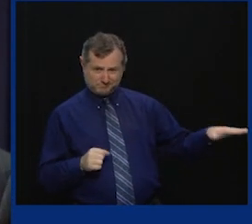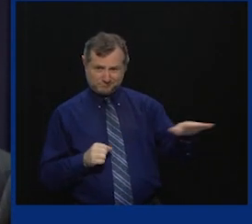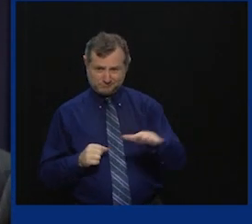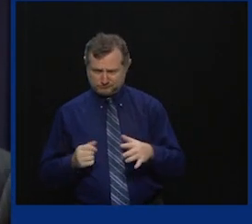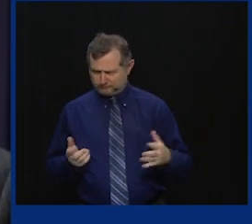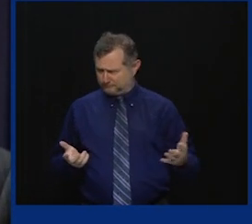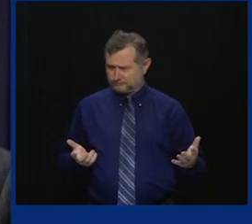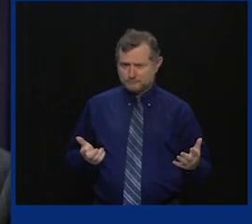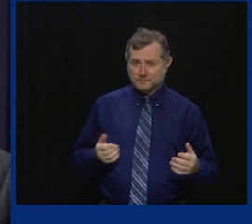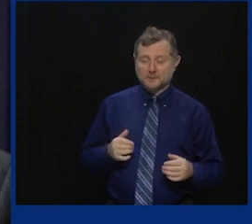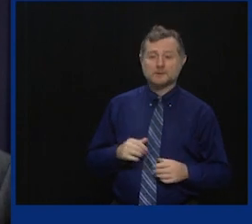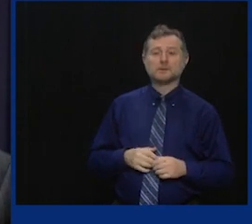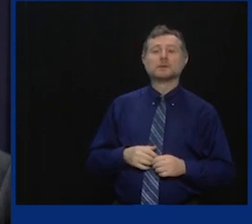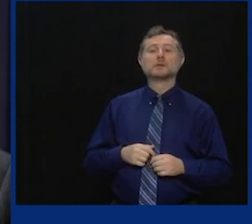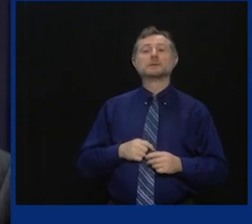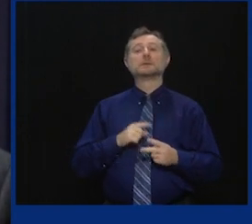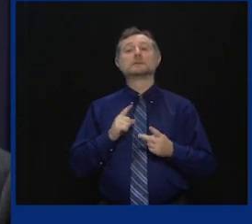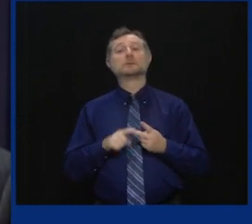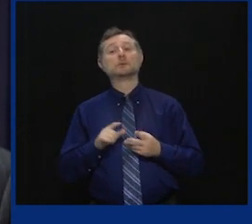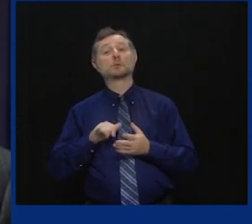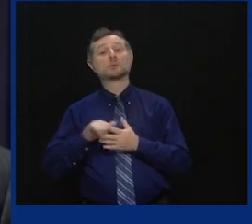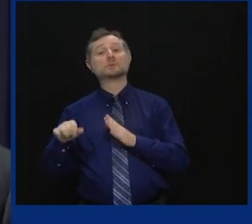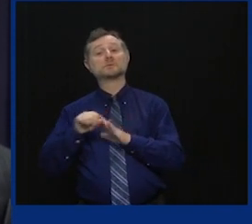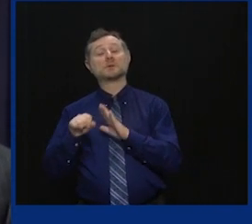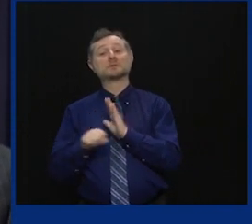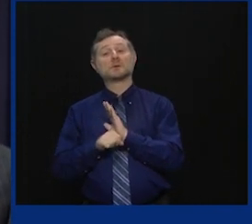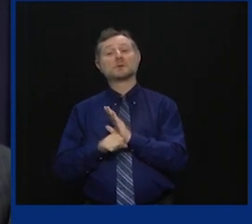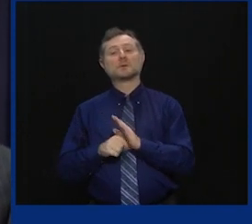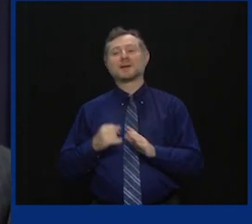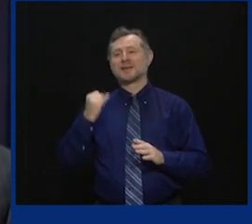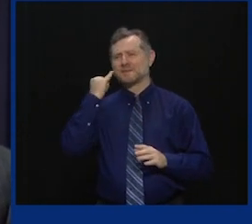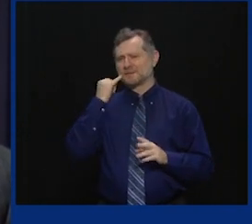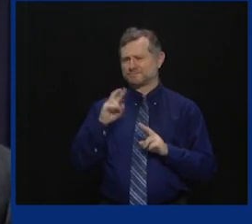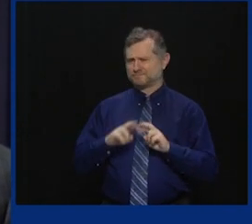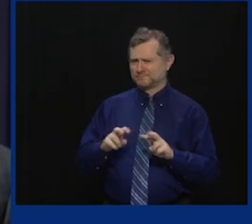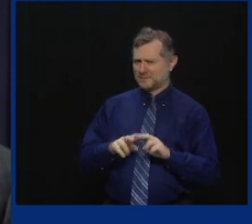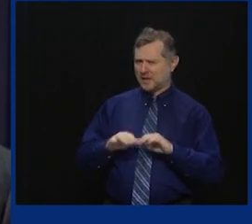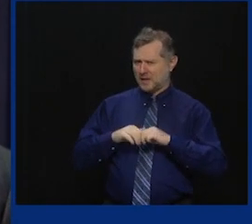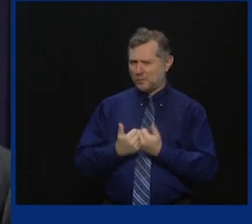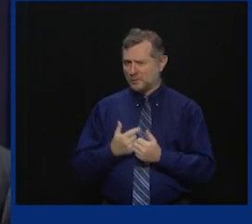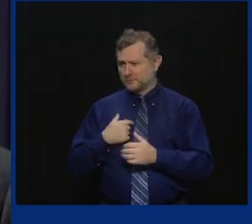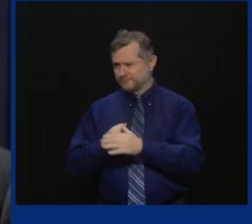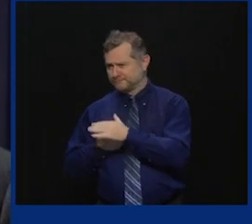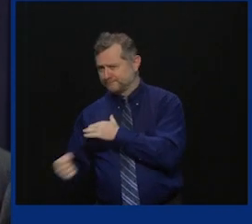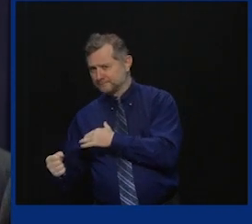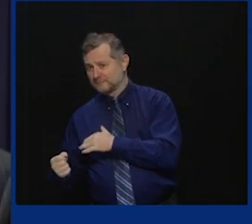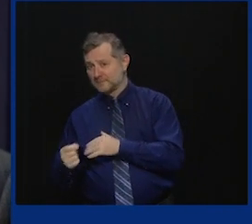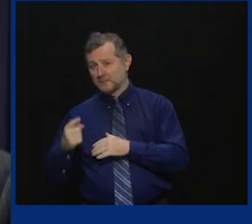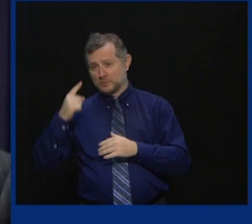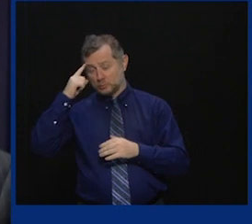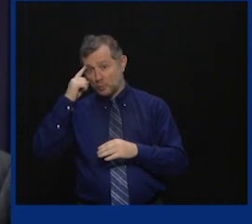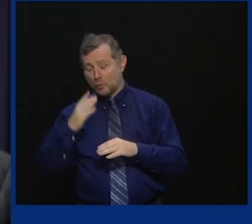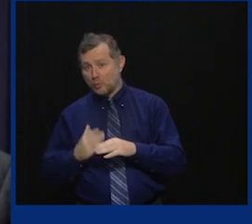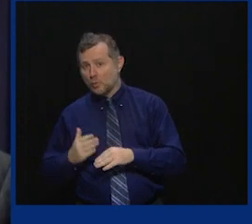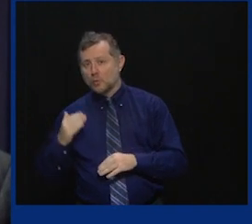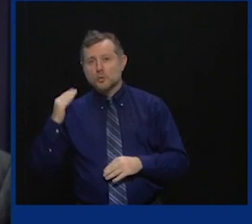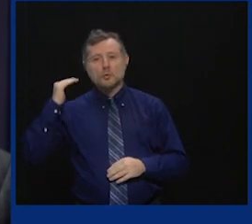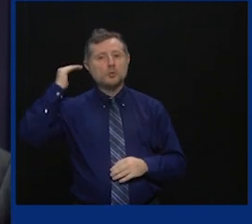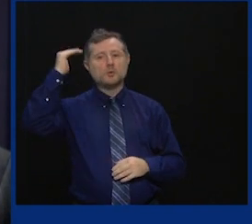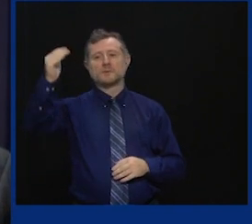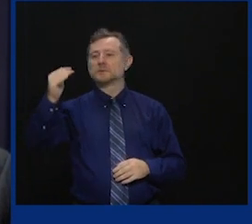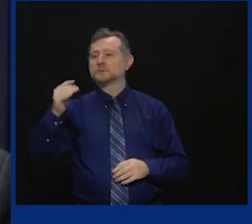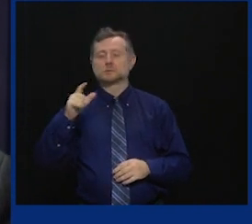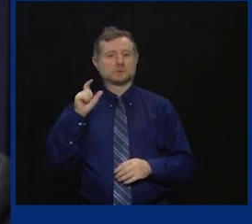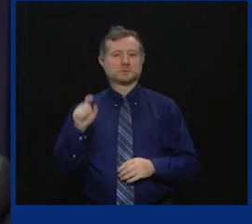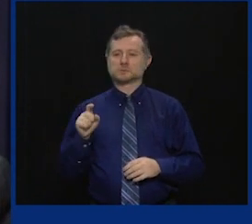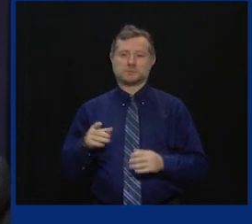how we incarcerate in New York State, I believe we incarcerate way beyond the need for public safety, and a lot of it is